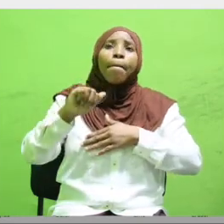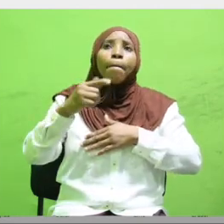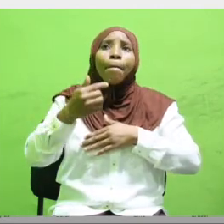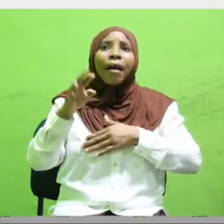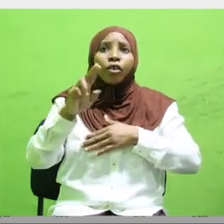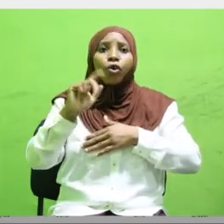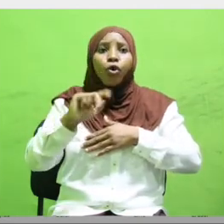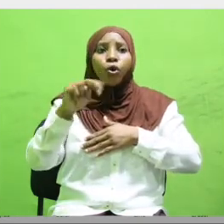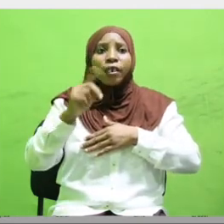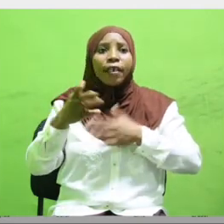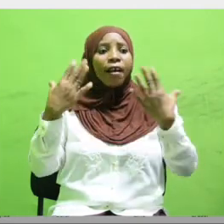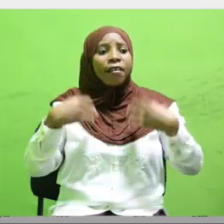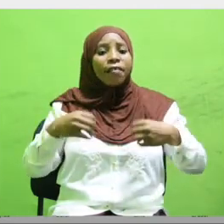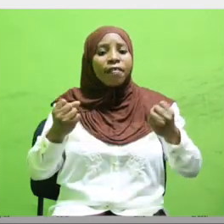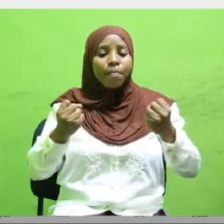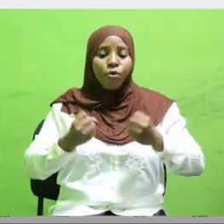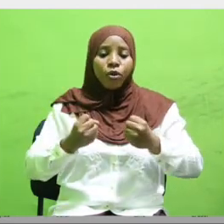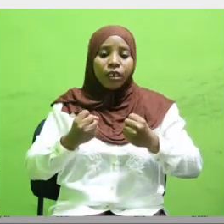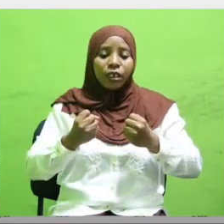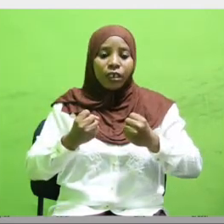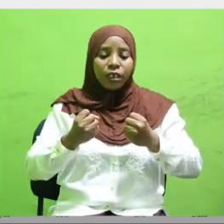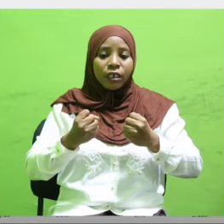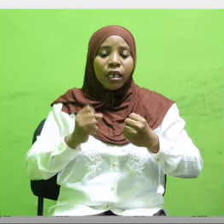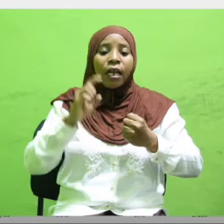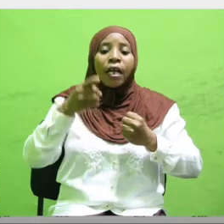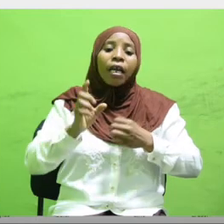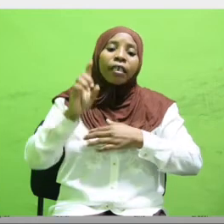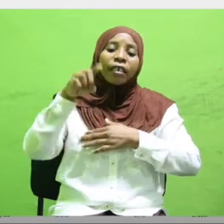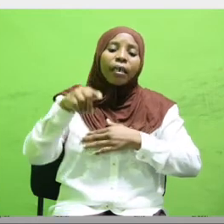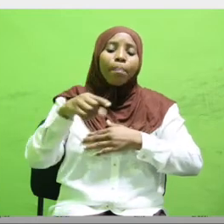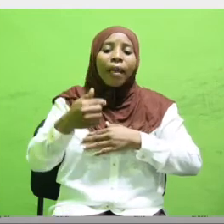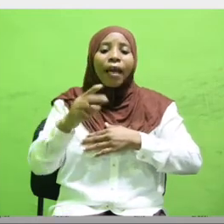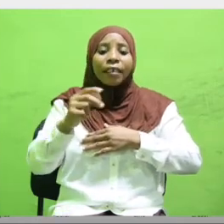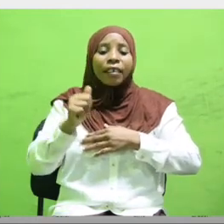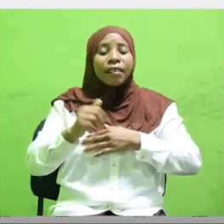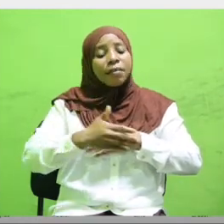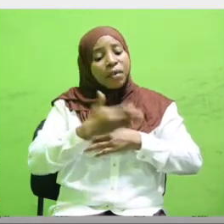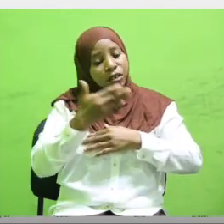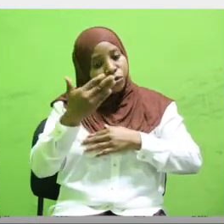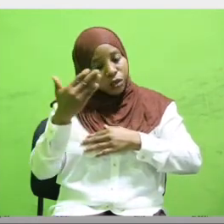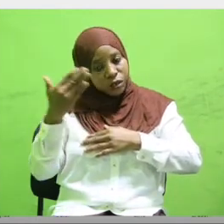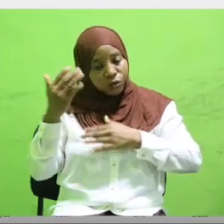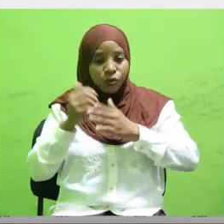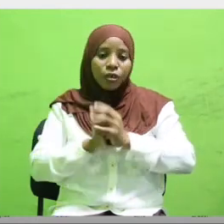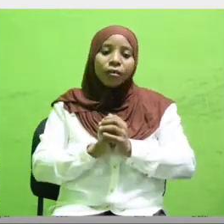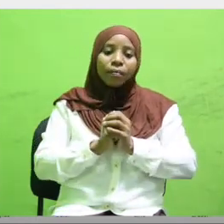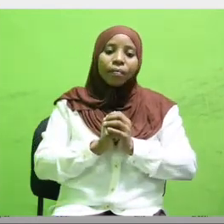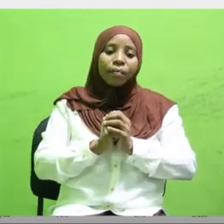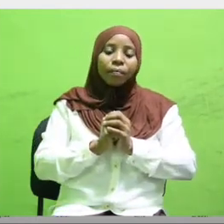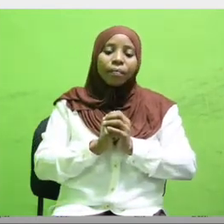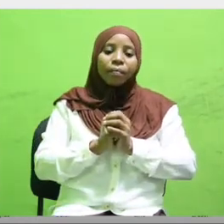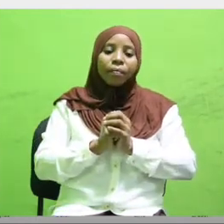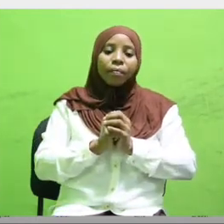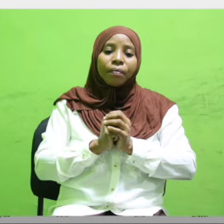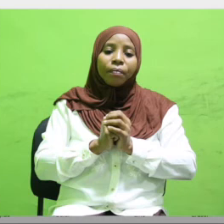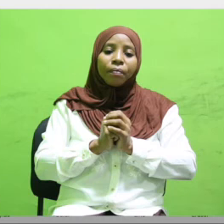by a membrane, and they also have some membrane-bound nuclear organelles such as the